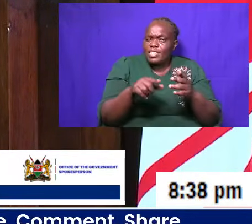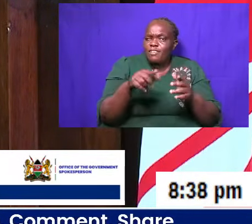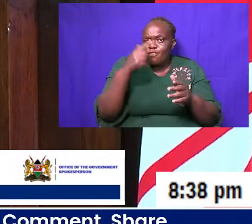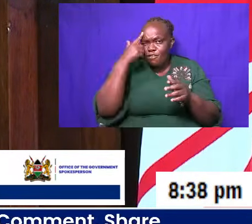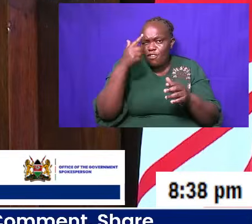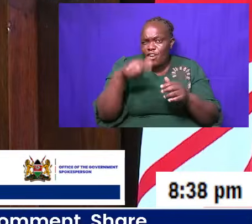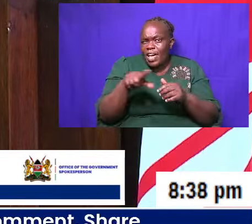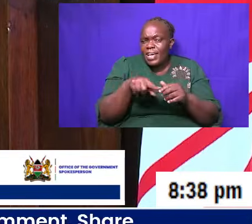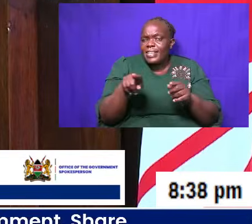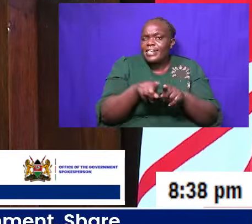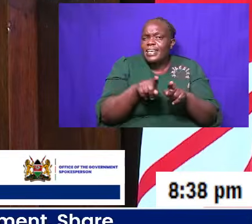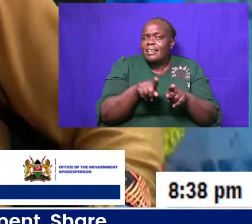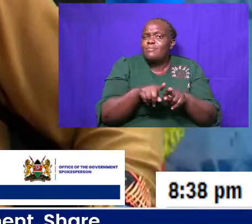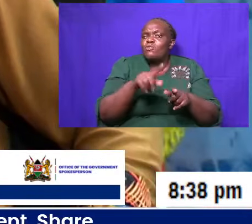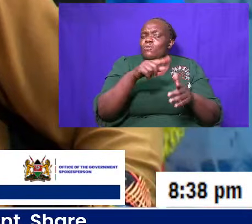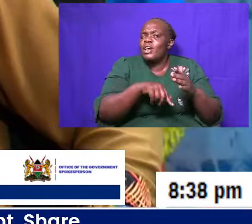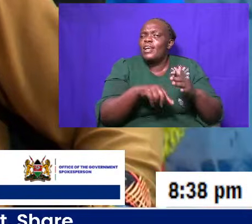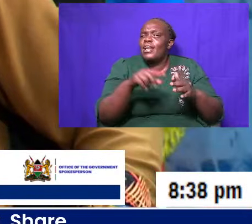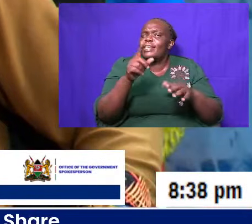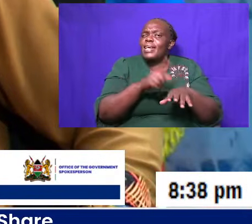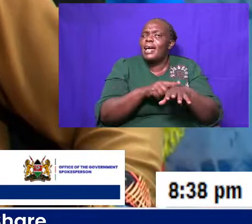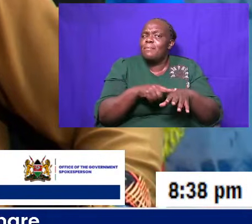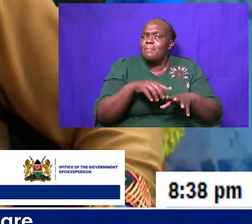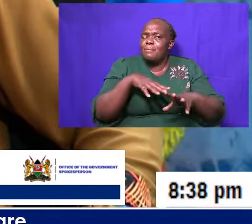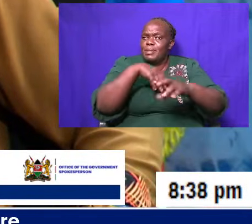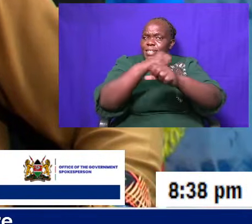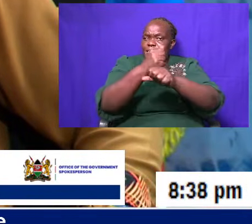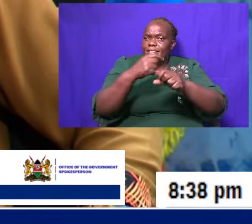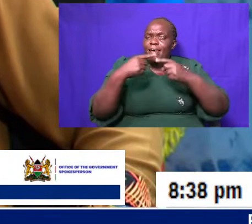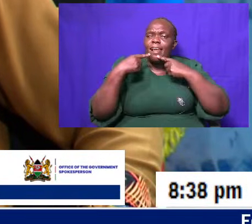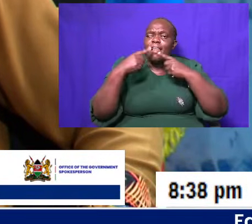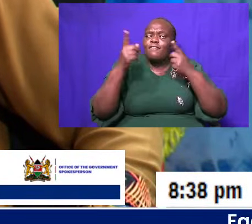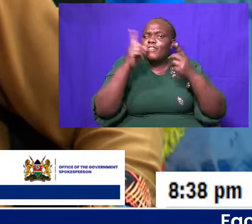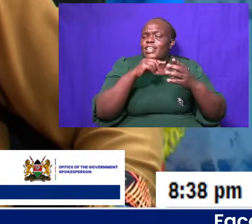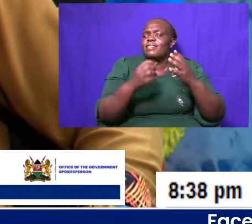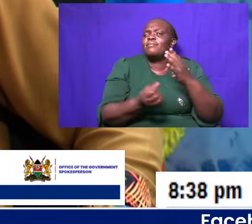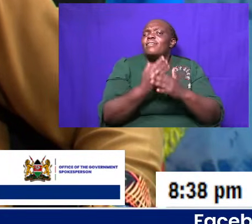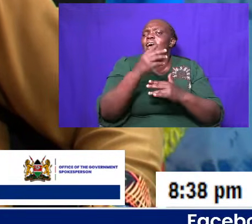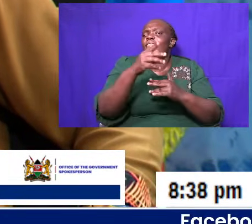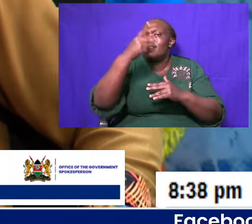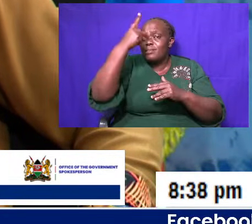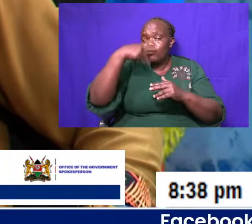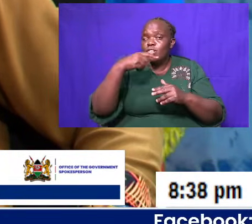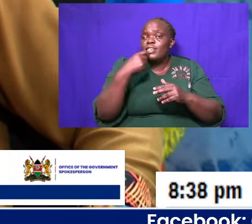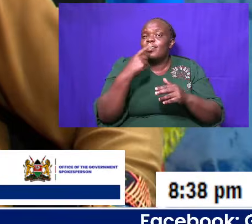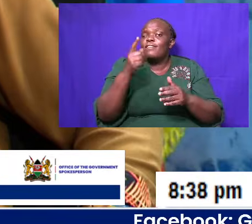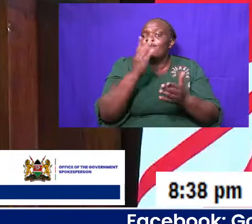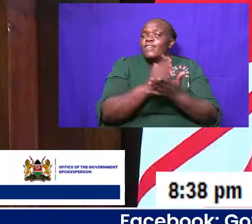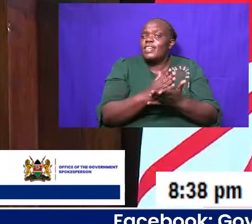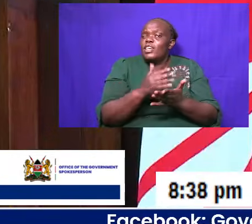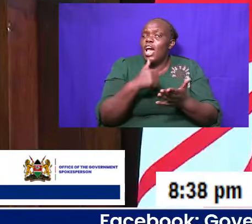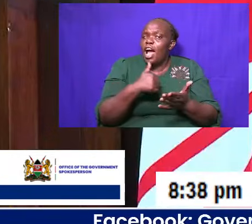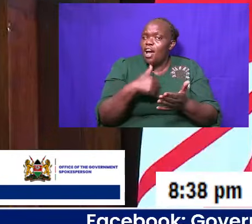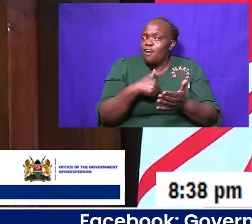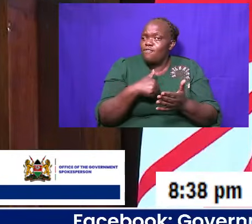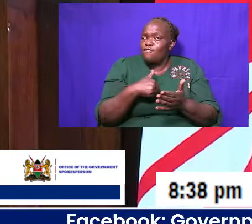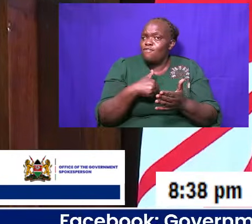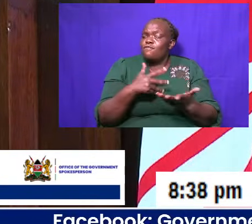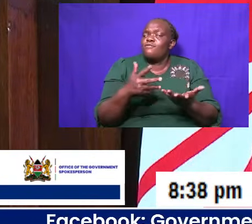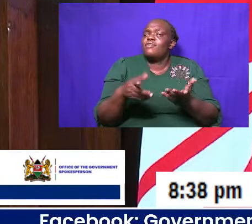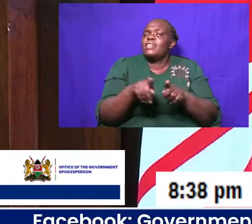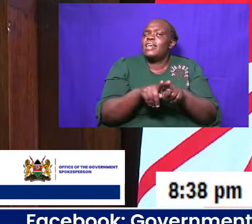very instrumental is when the president made pronouncement when he was launching that policies. He said he's going to have bursaries